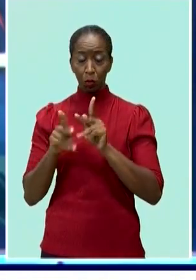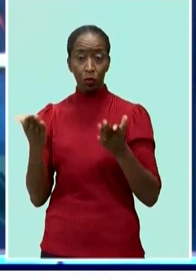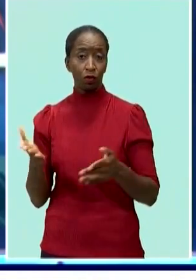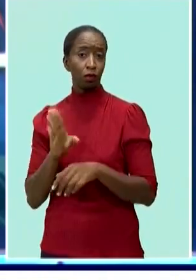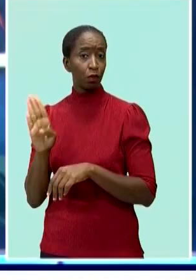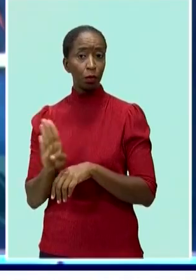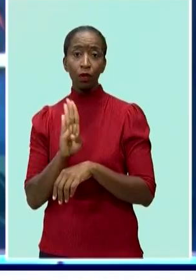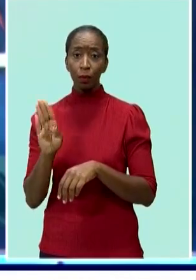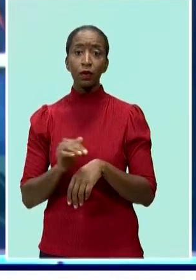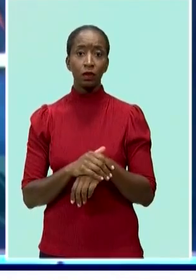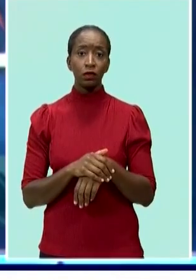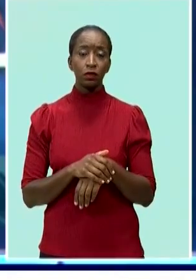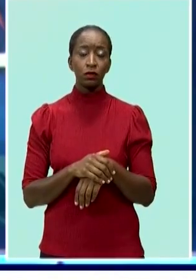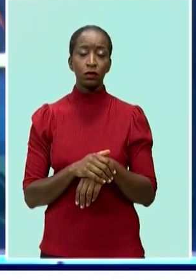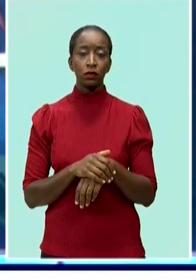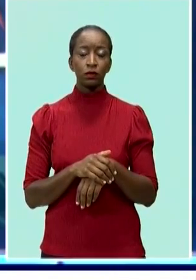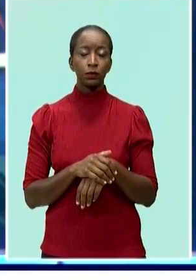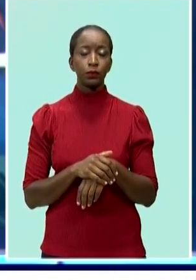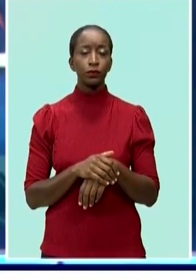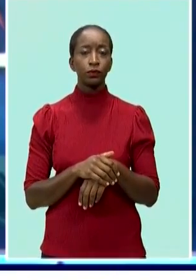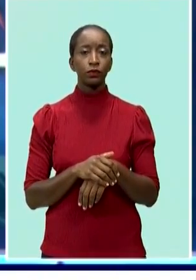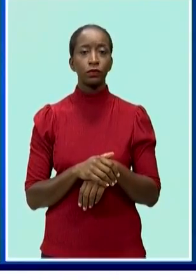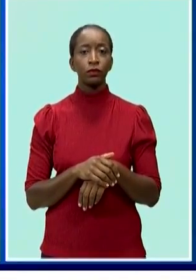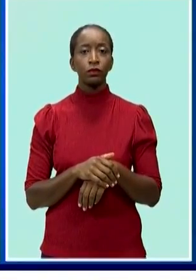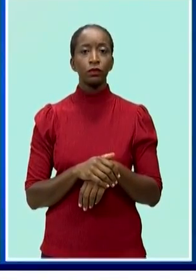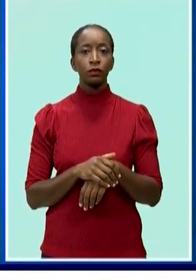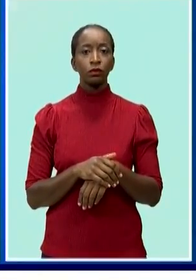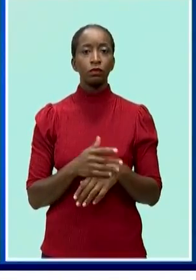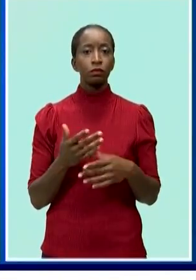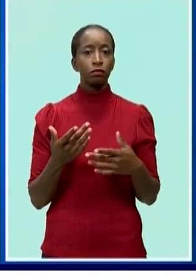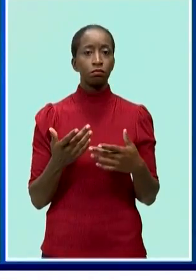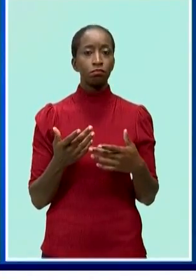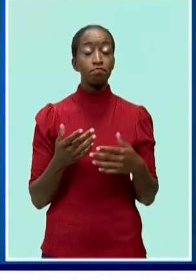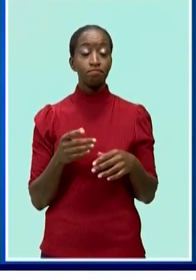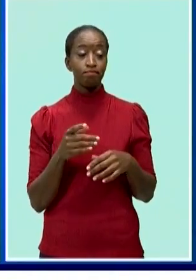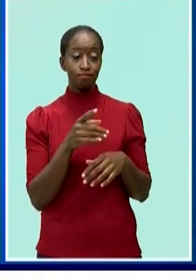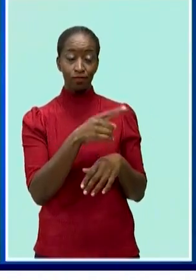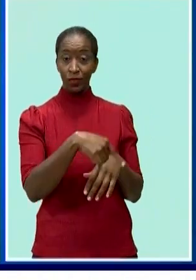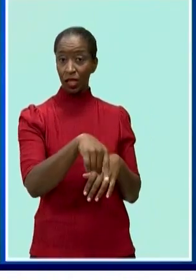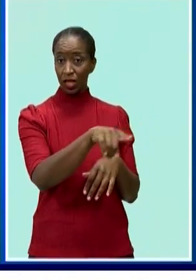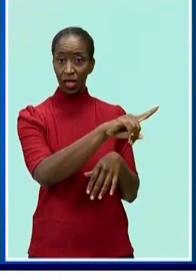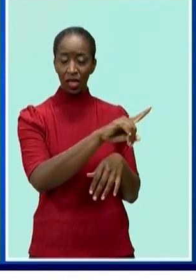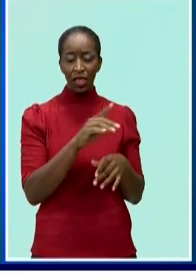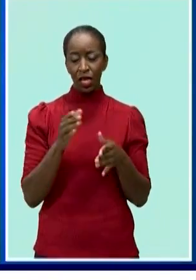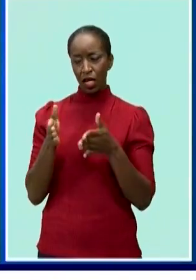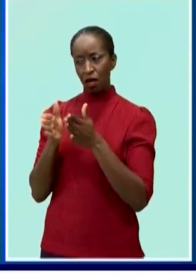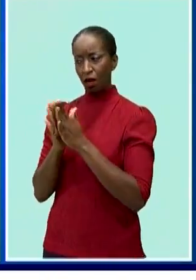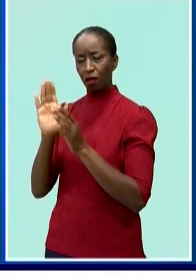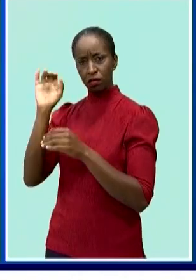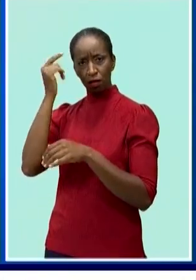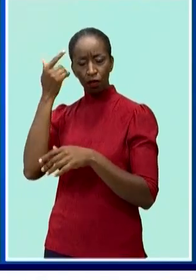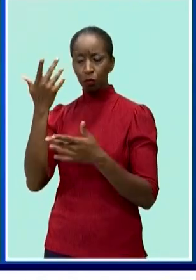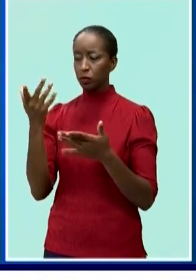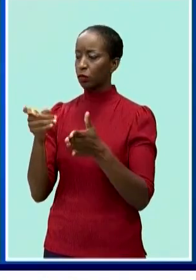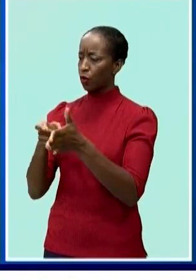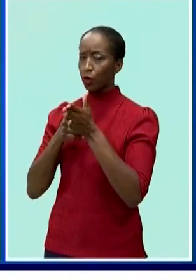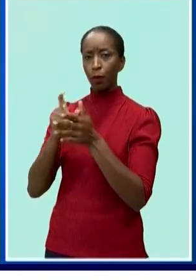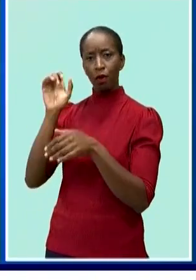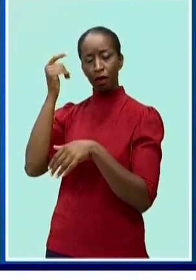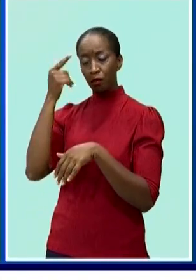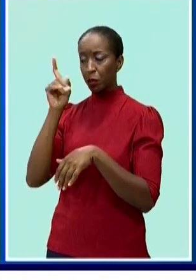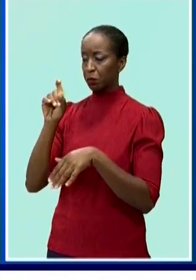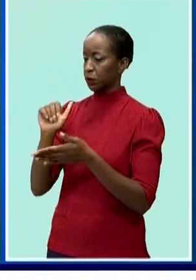small island states like Barbados. Each demand asks of us to either put something in